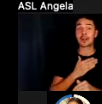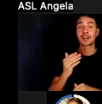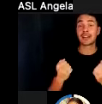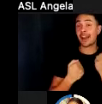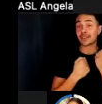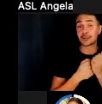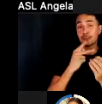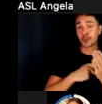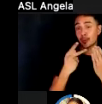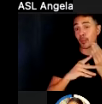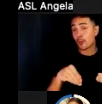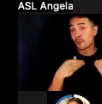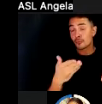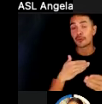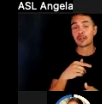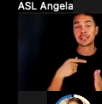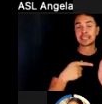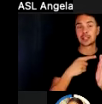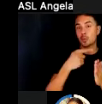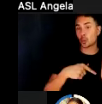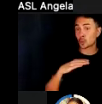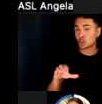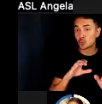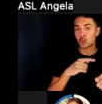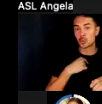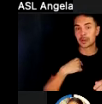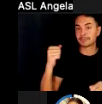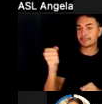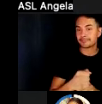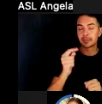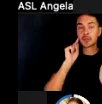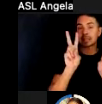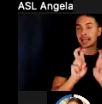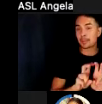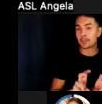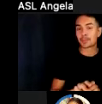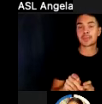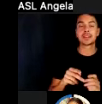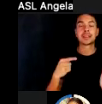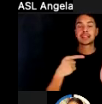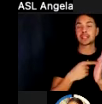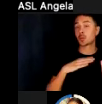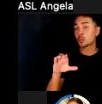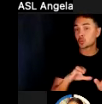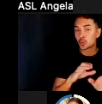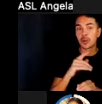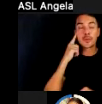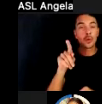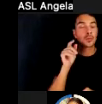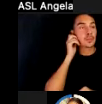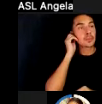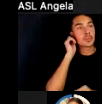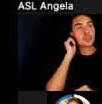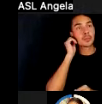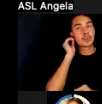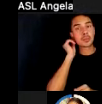offers. This is what, we do when they come in for an exam. This is, what we do in our